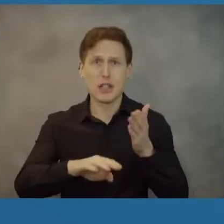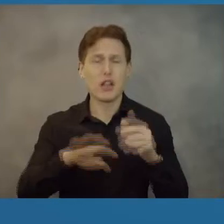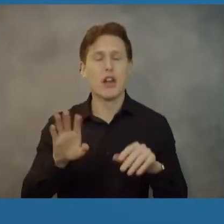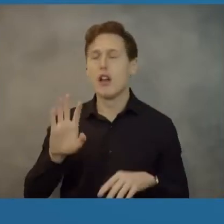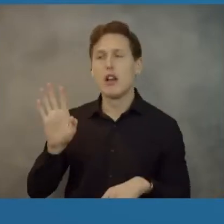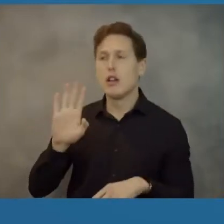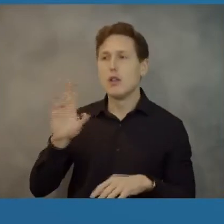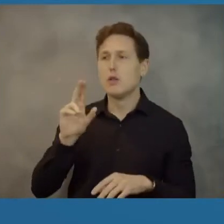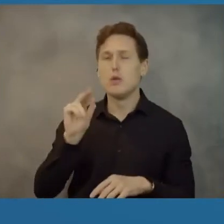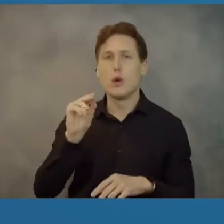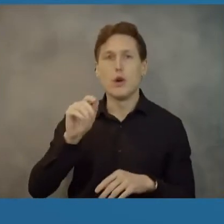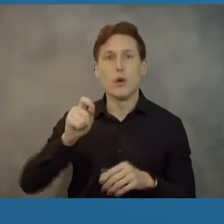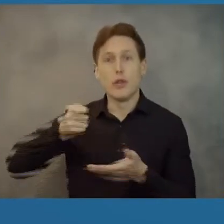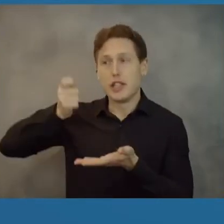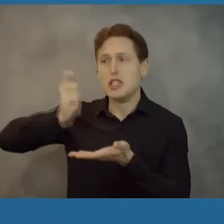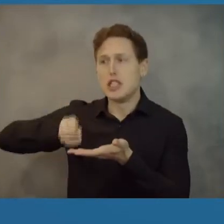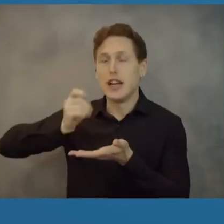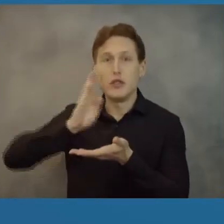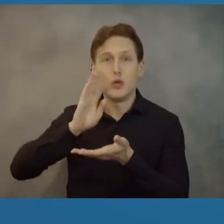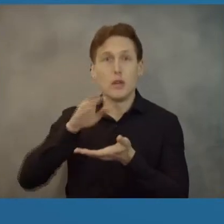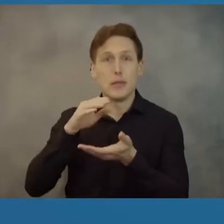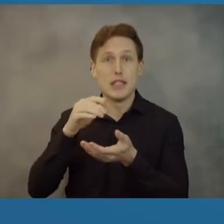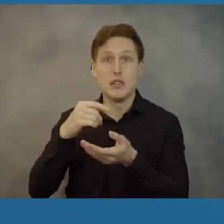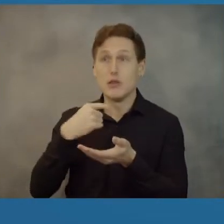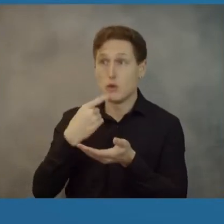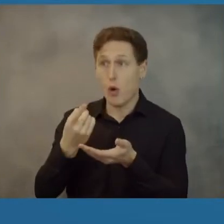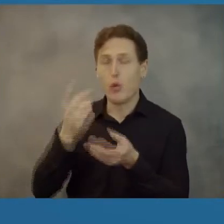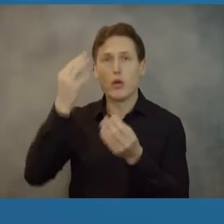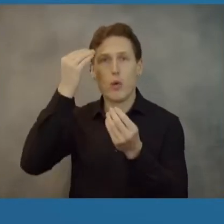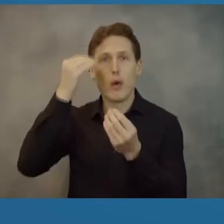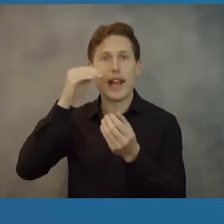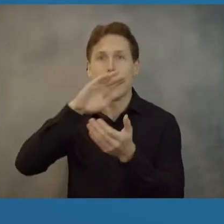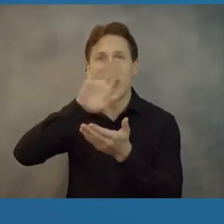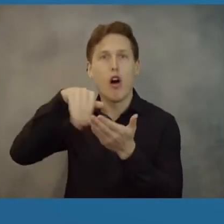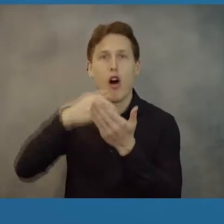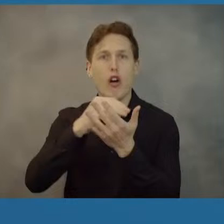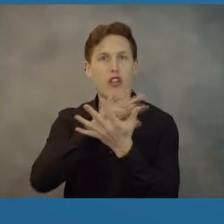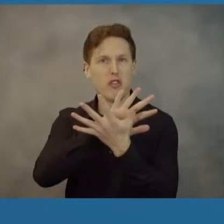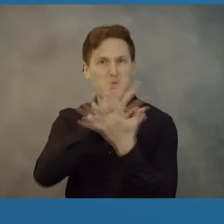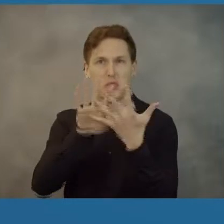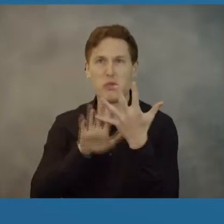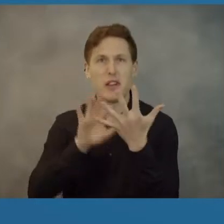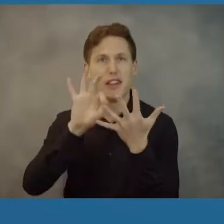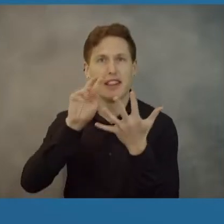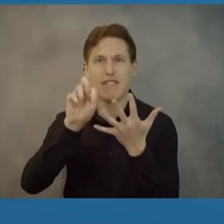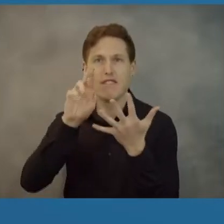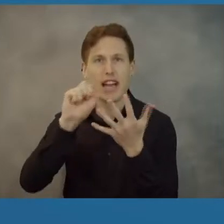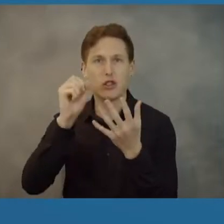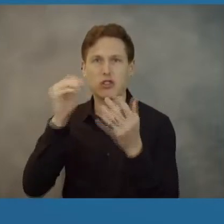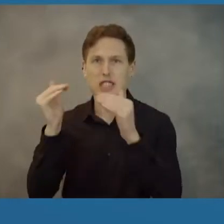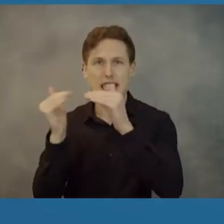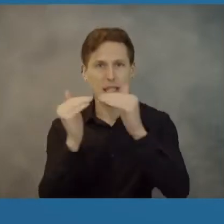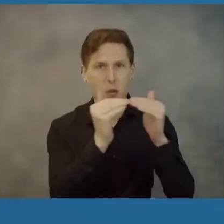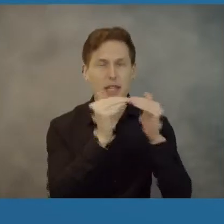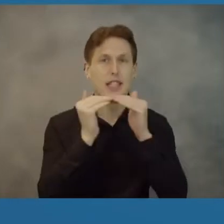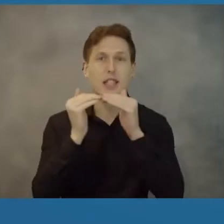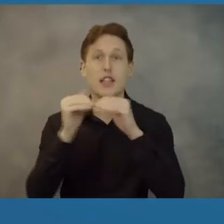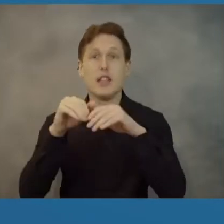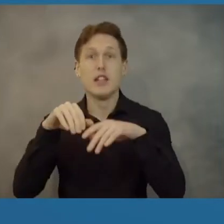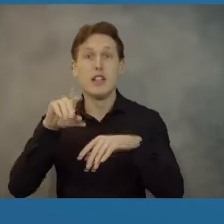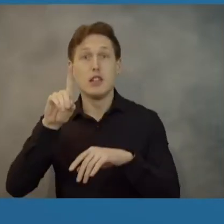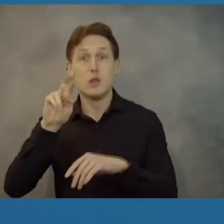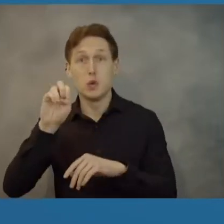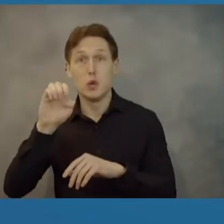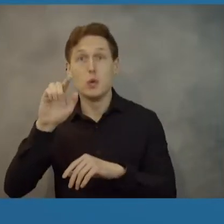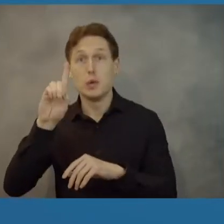to weigh all those factors holistically, both the efforts of the prosecutor to act with due diligence, as well as any harm